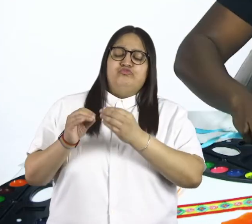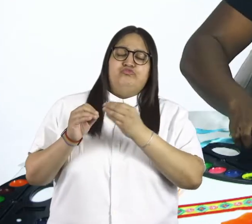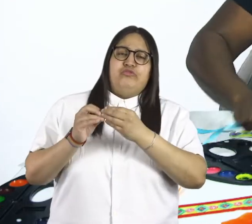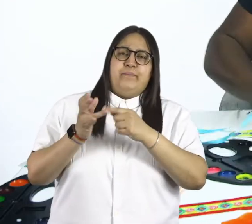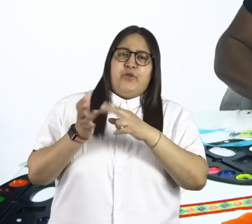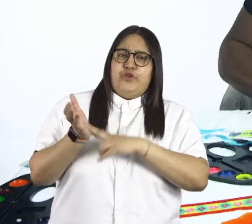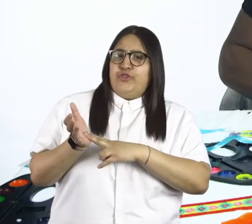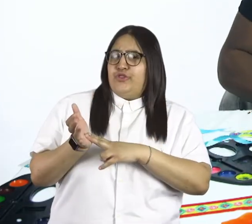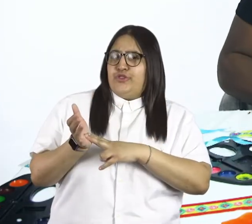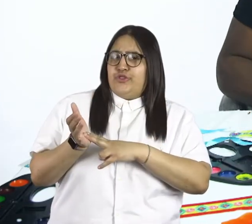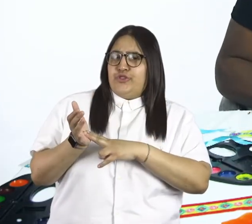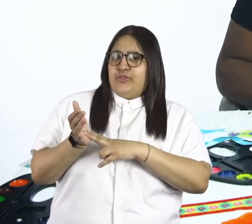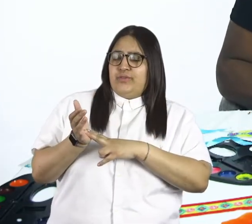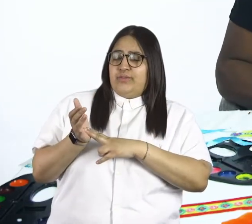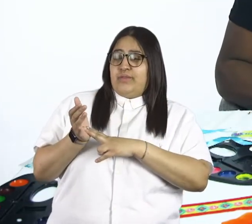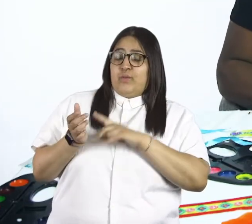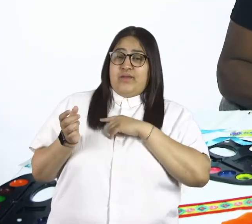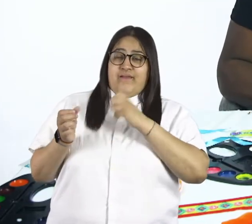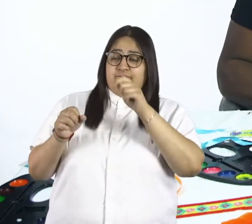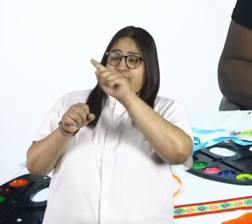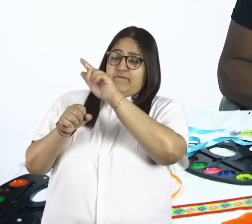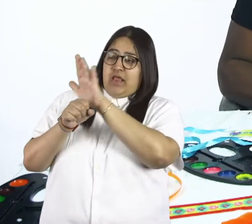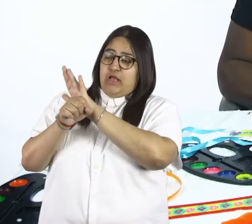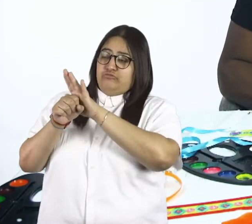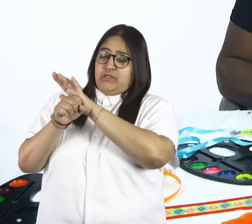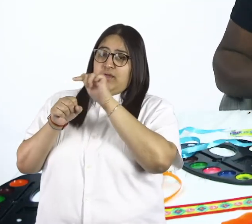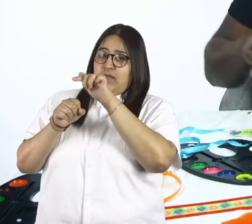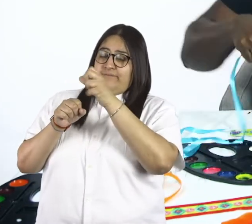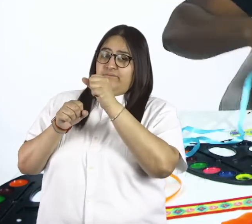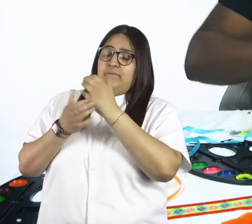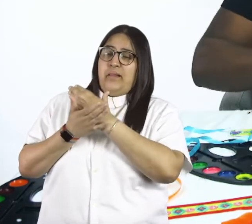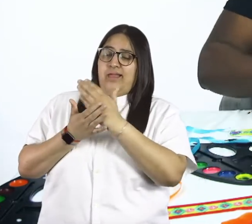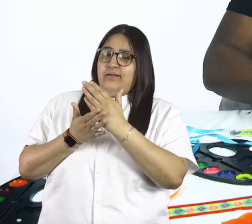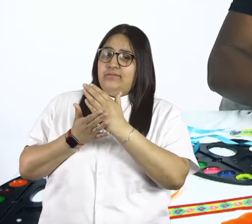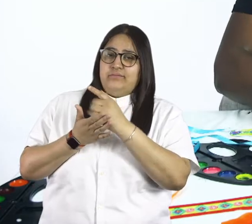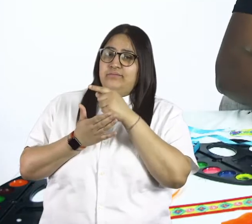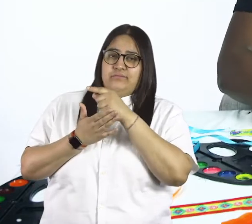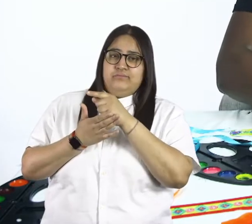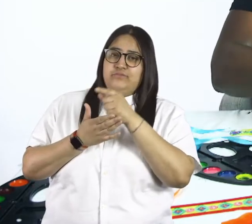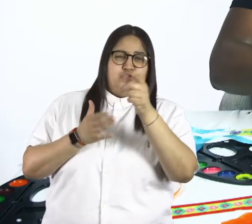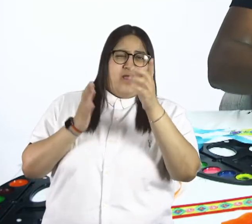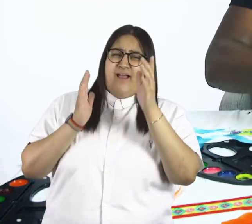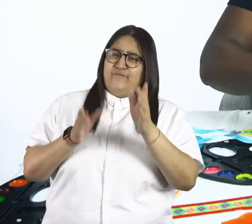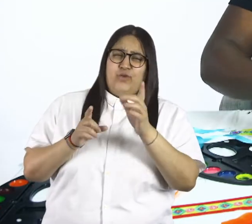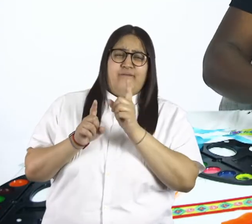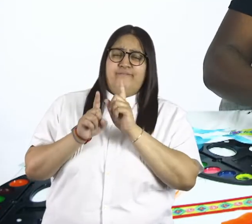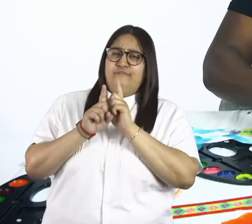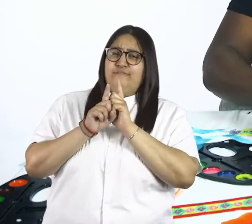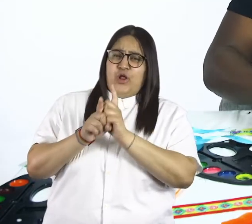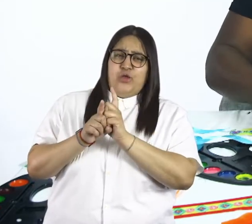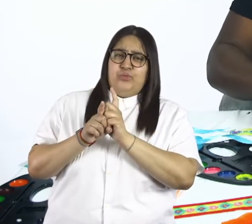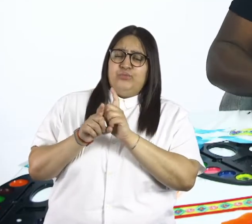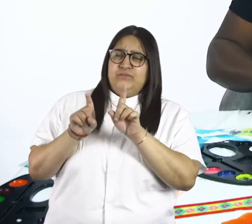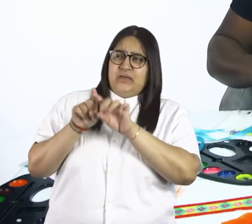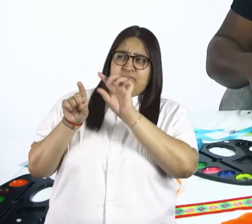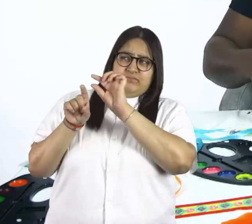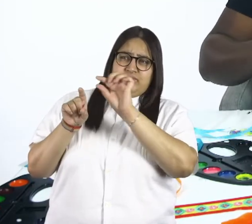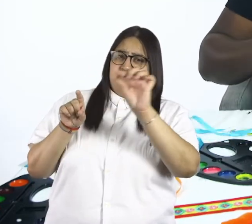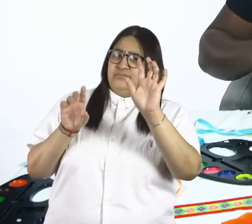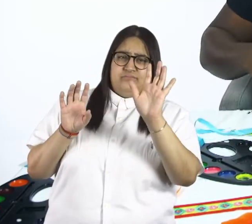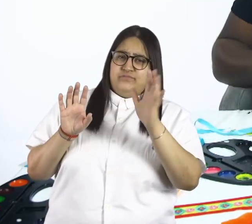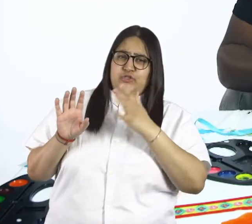Now again, because this area is blank where the feathers are going to go, you don't have to use the ribbon all the way